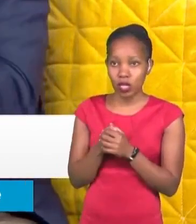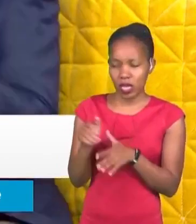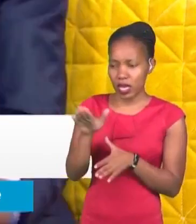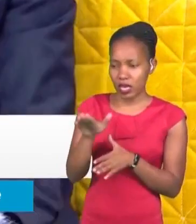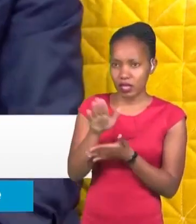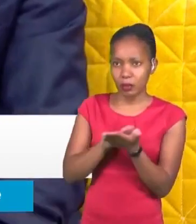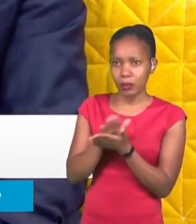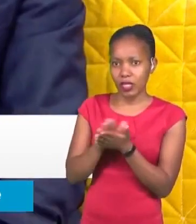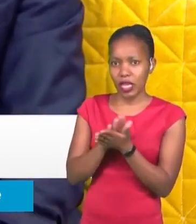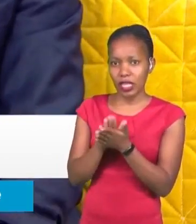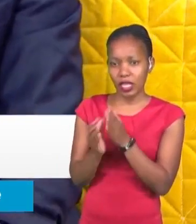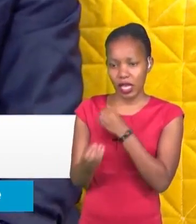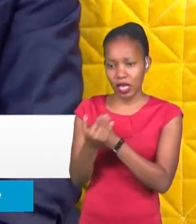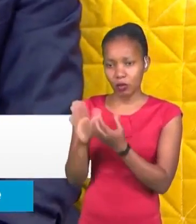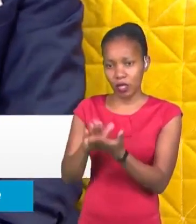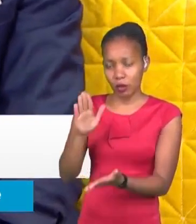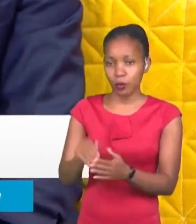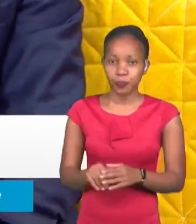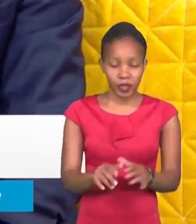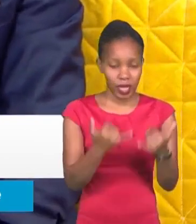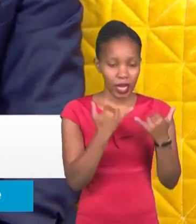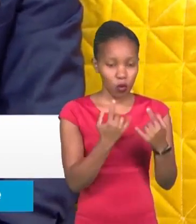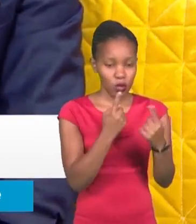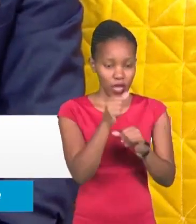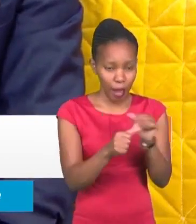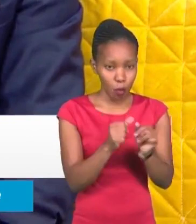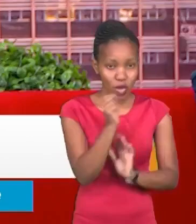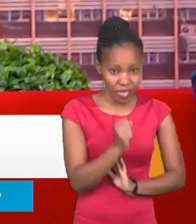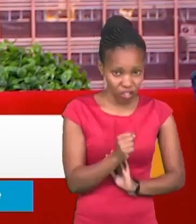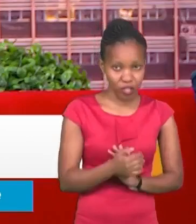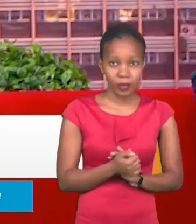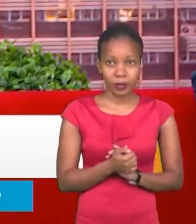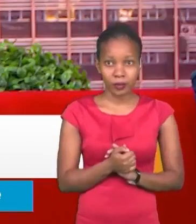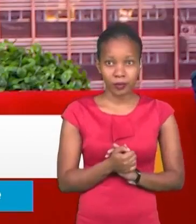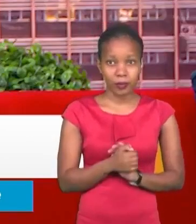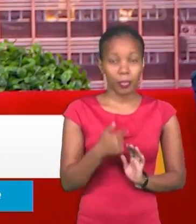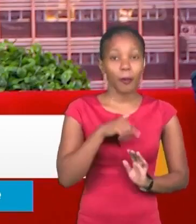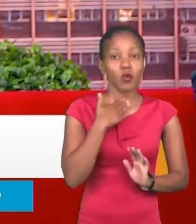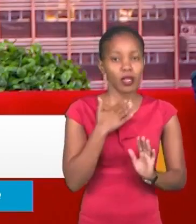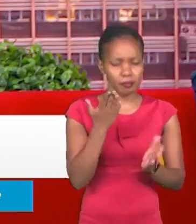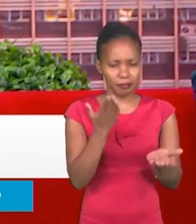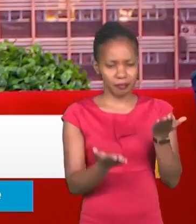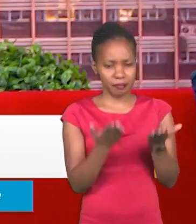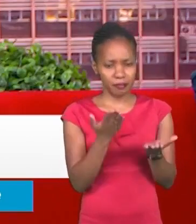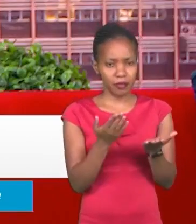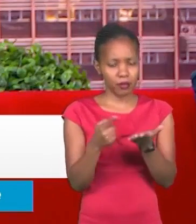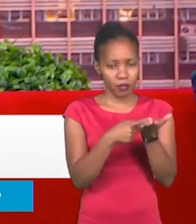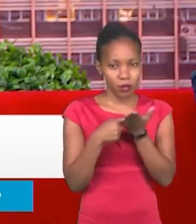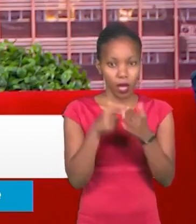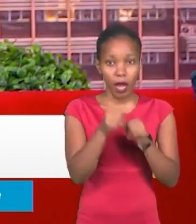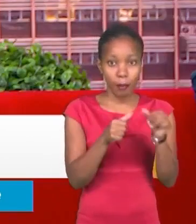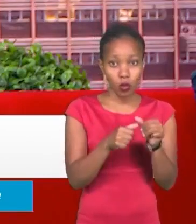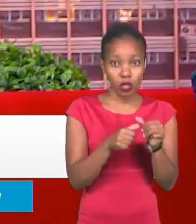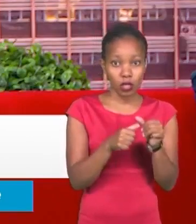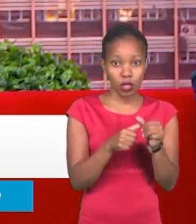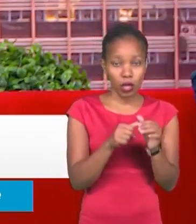basically. You're saying something, sure. I was saying something about the minimum age. And I wanted to weigh in on the debate on the minimum age,